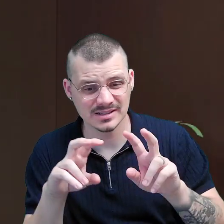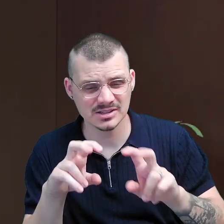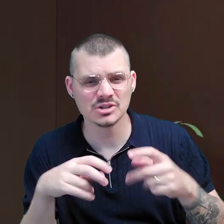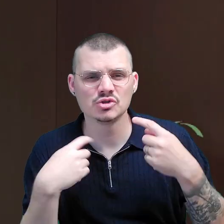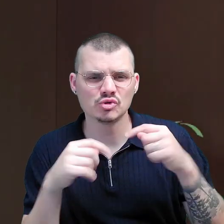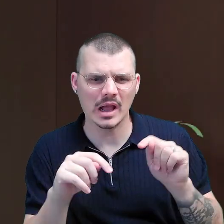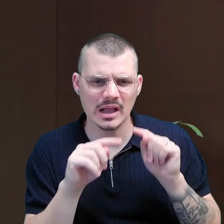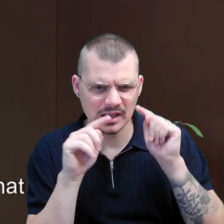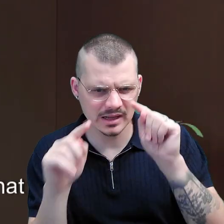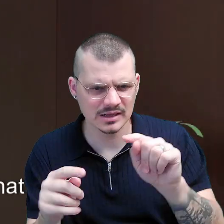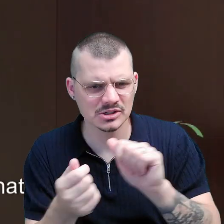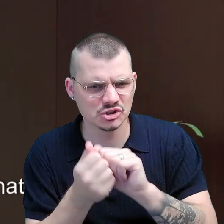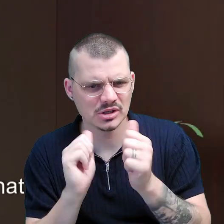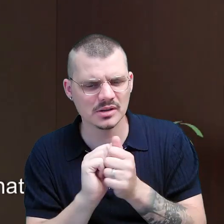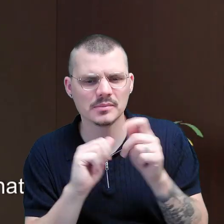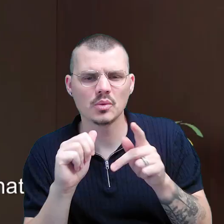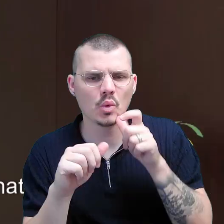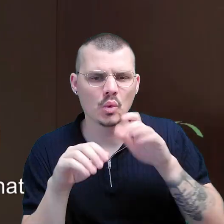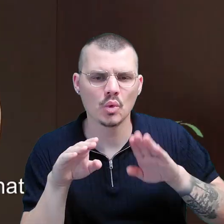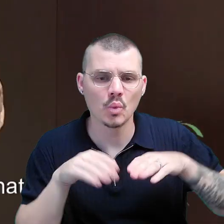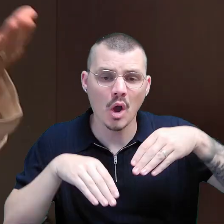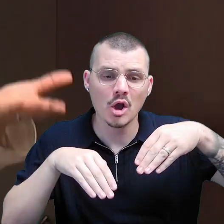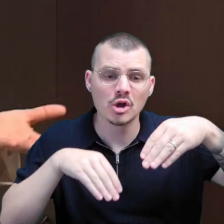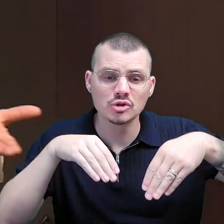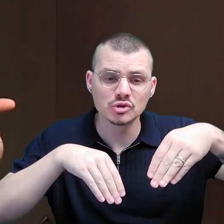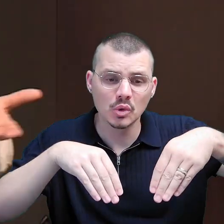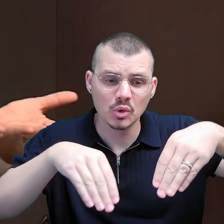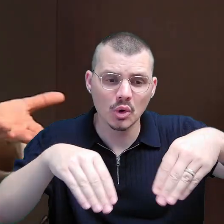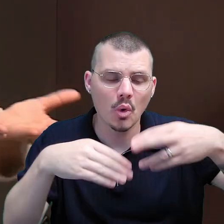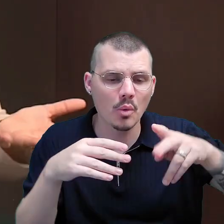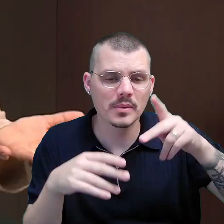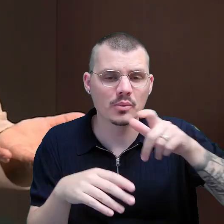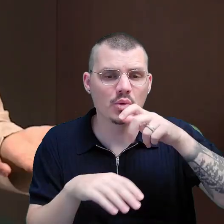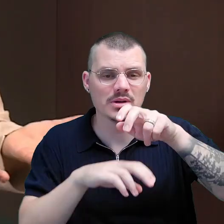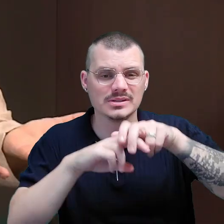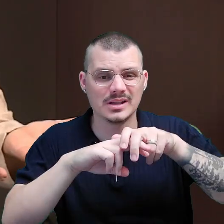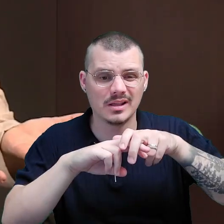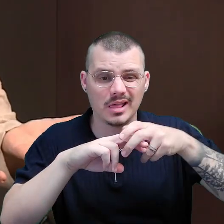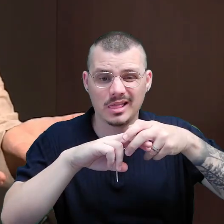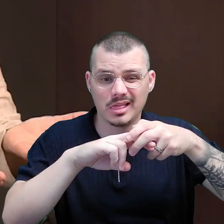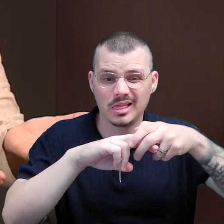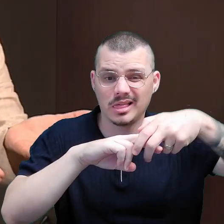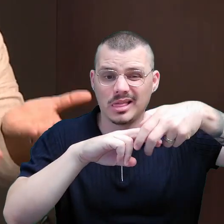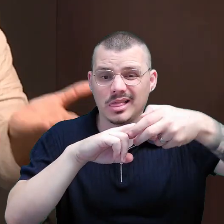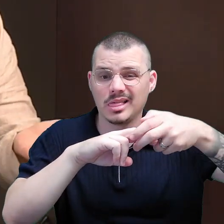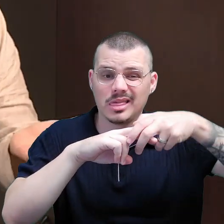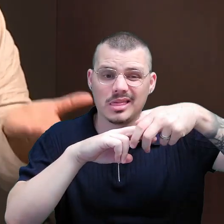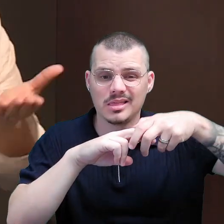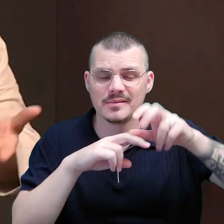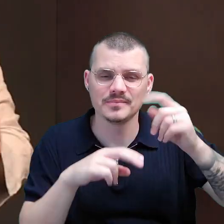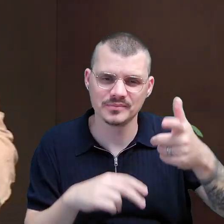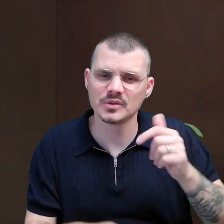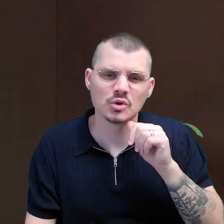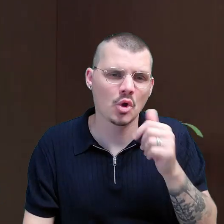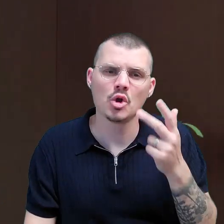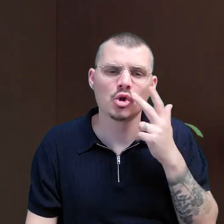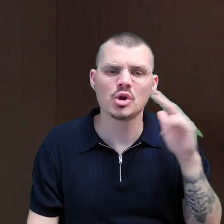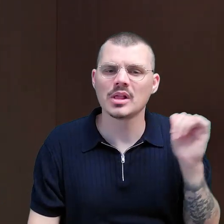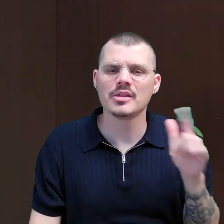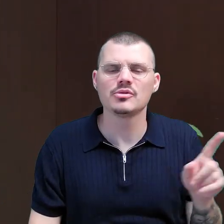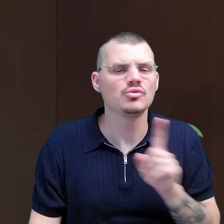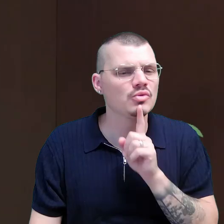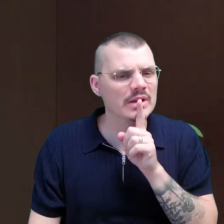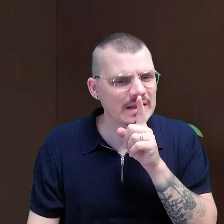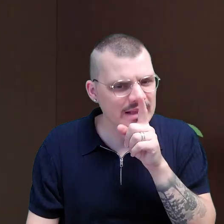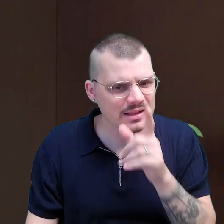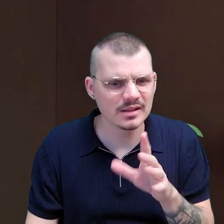to change. People that walk on their toes, people that sit on only half their butt in the chair, and therefore do not look like they're